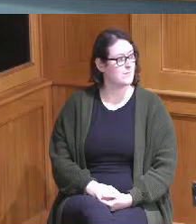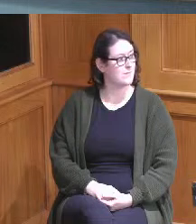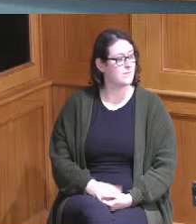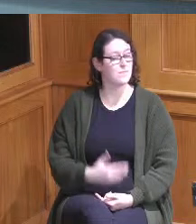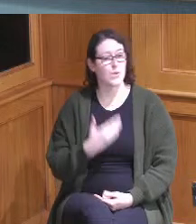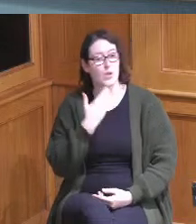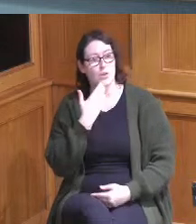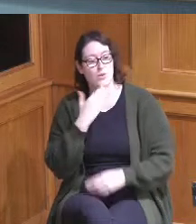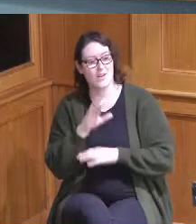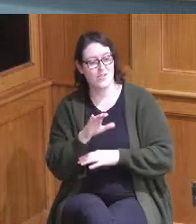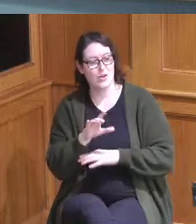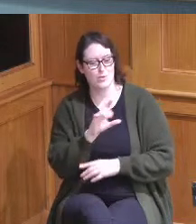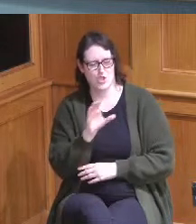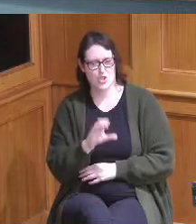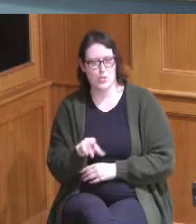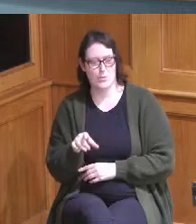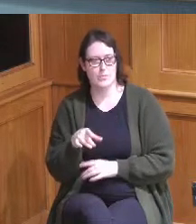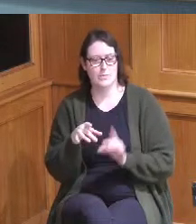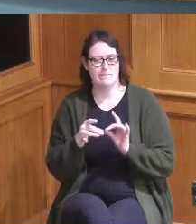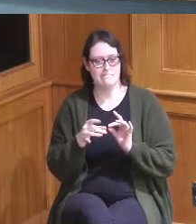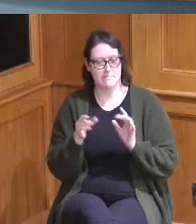Good afternoon, ladies.